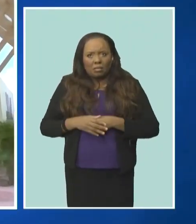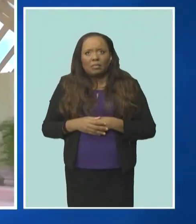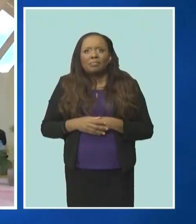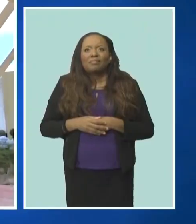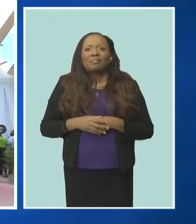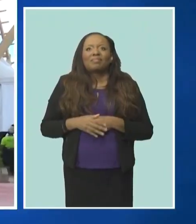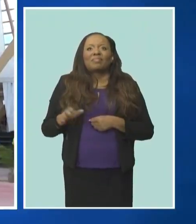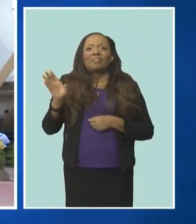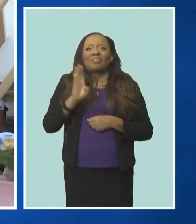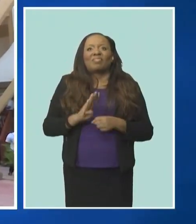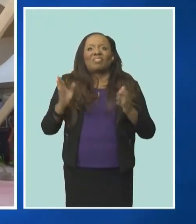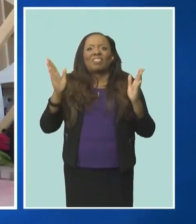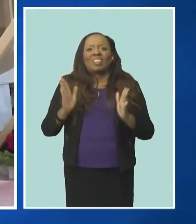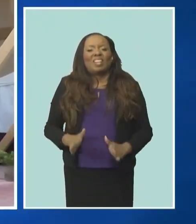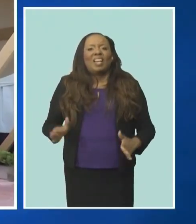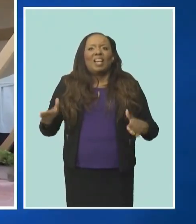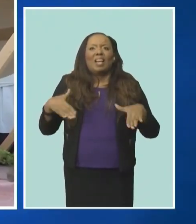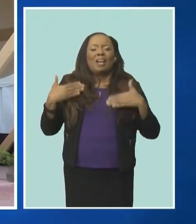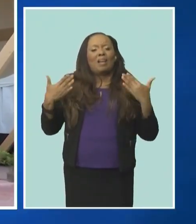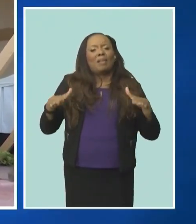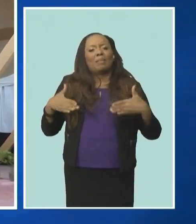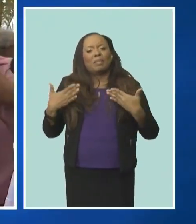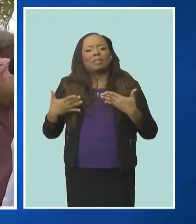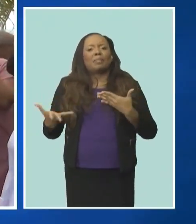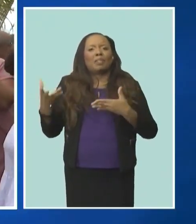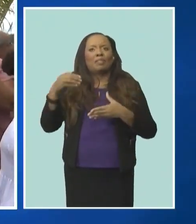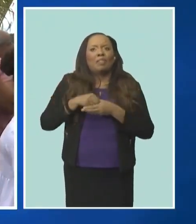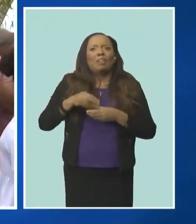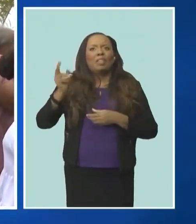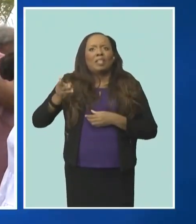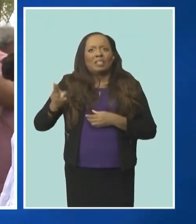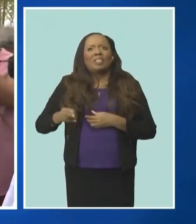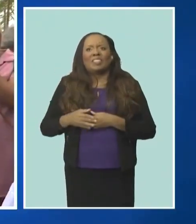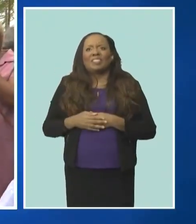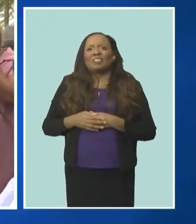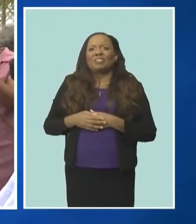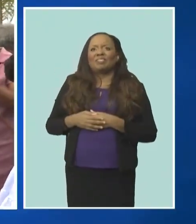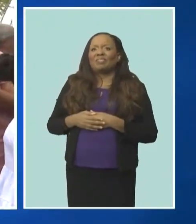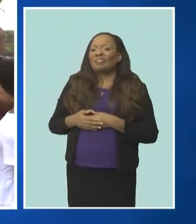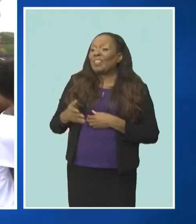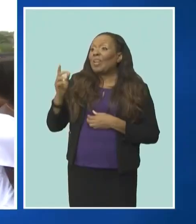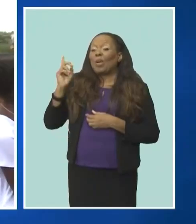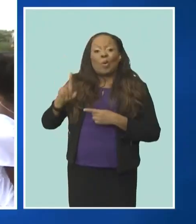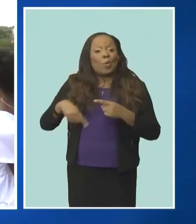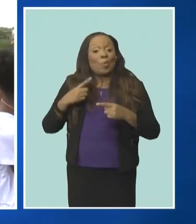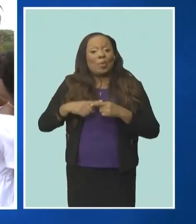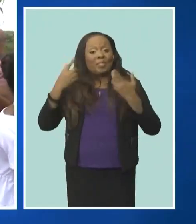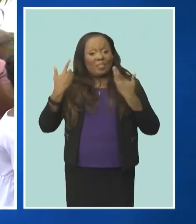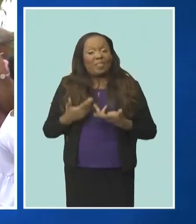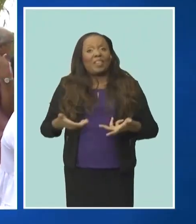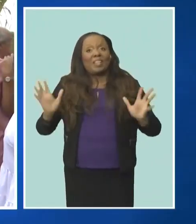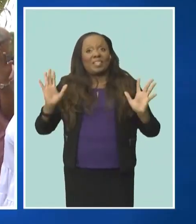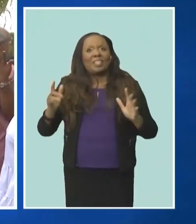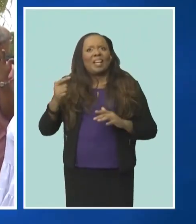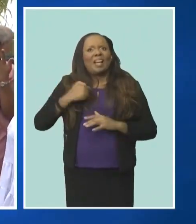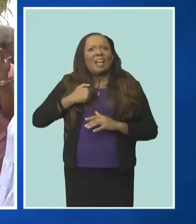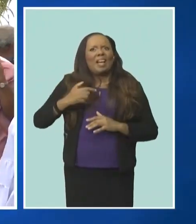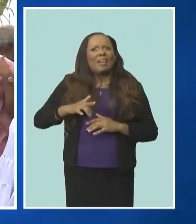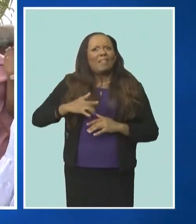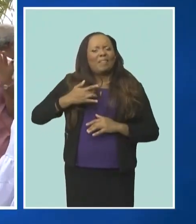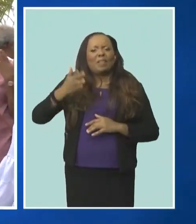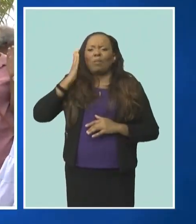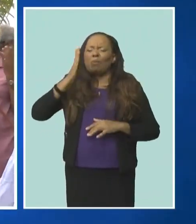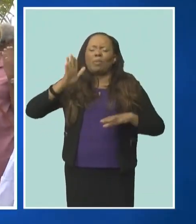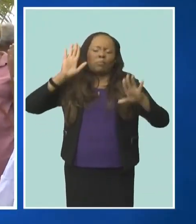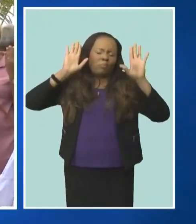were happy to be part of the historic occasion. When it's finished, I think it's going to be absolutely fabulous. And I think